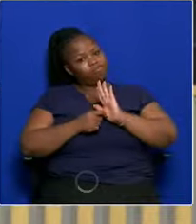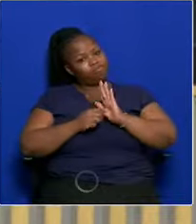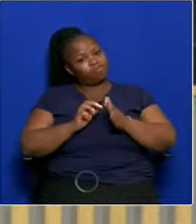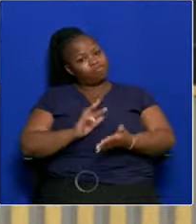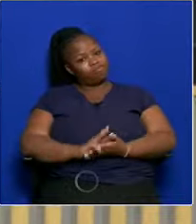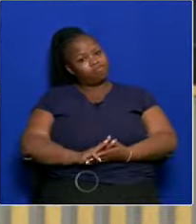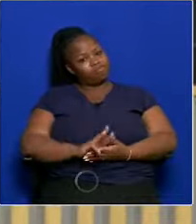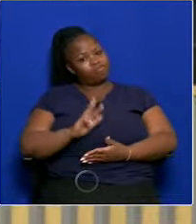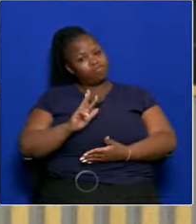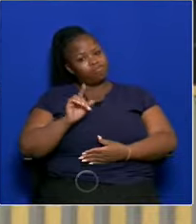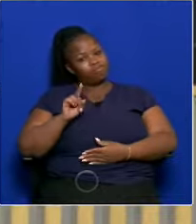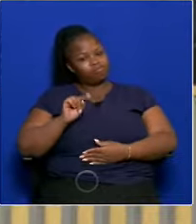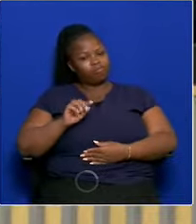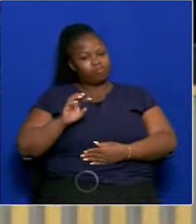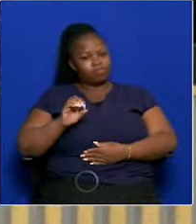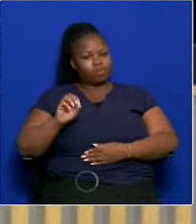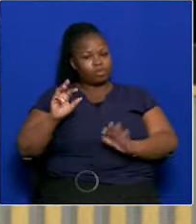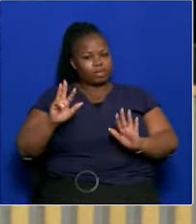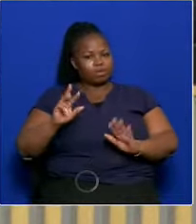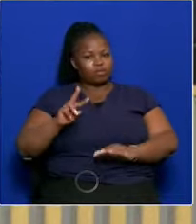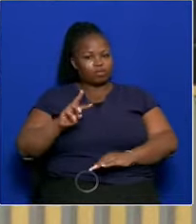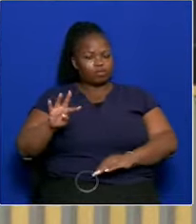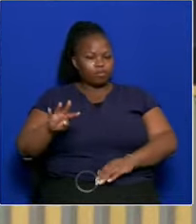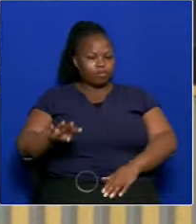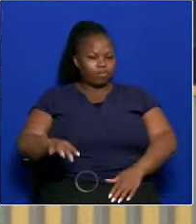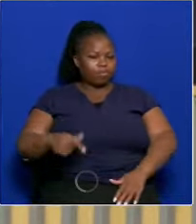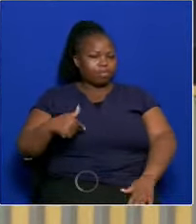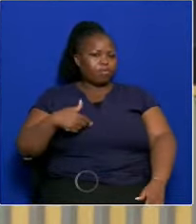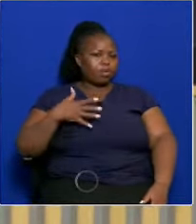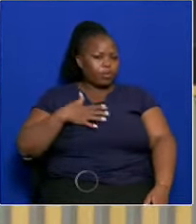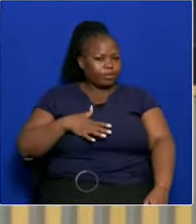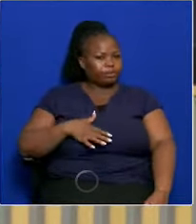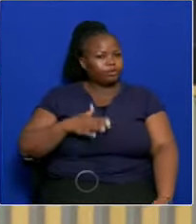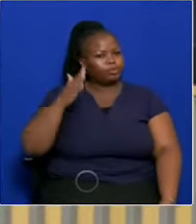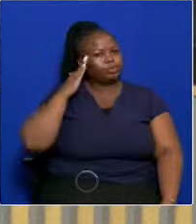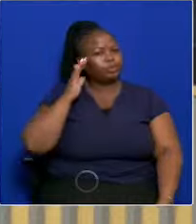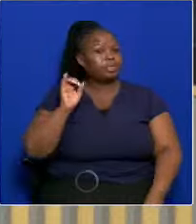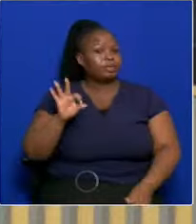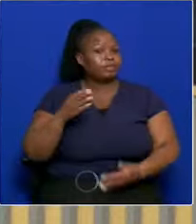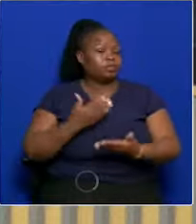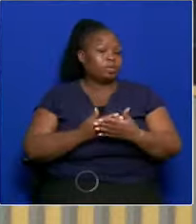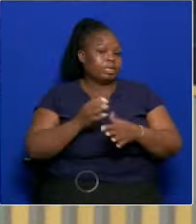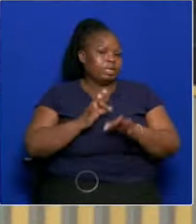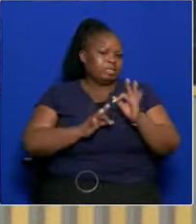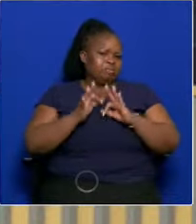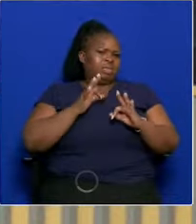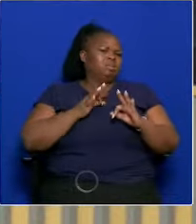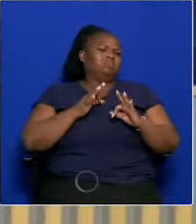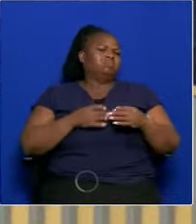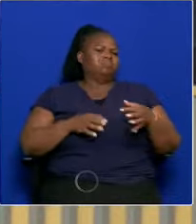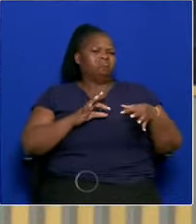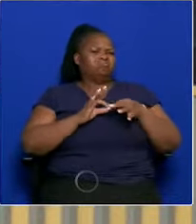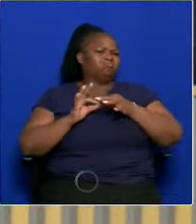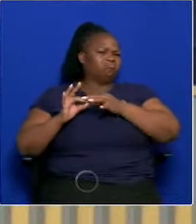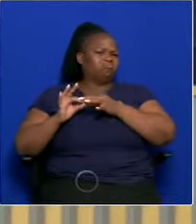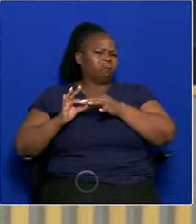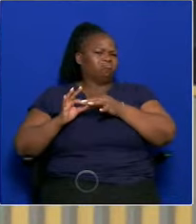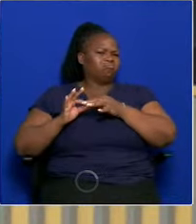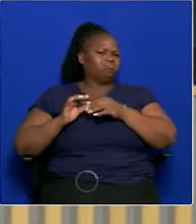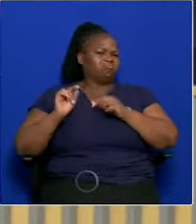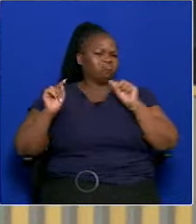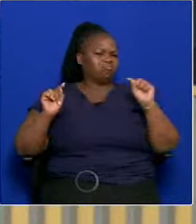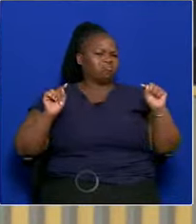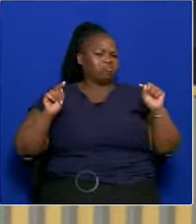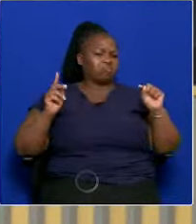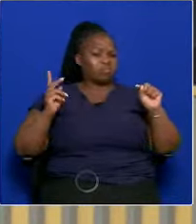19th/09/24. So I Yes. just want whether you are able to say, to explain to us what is the relationship between the two, and whether it would